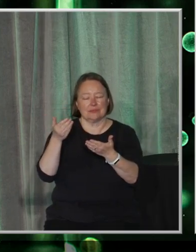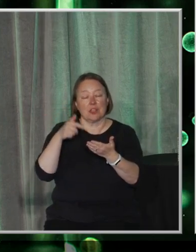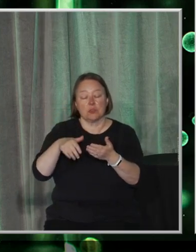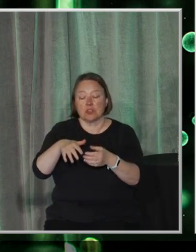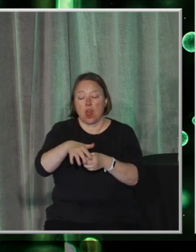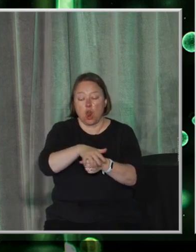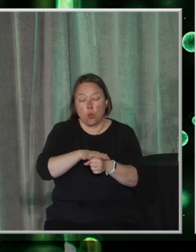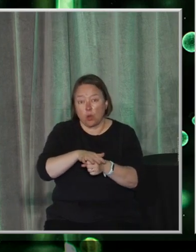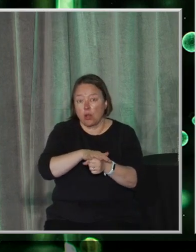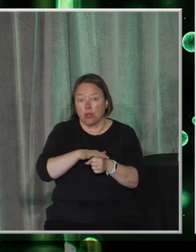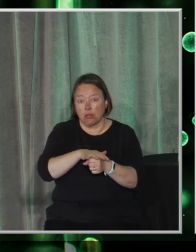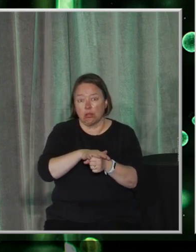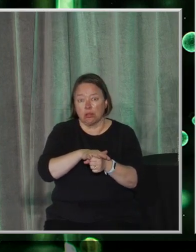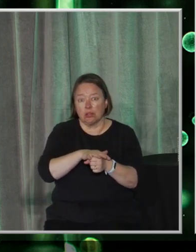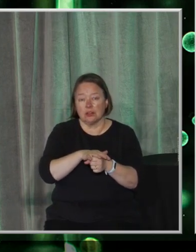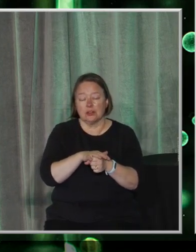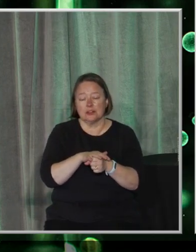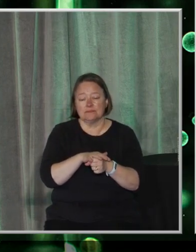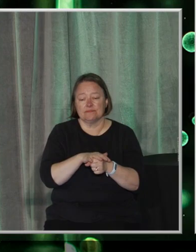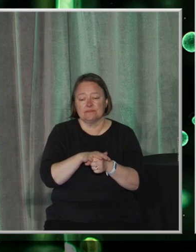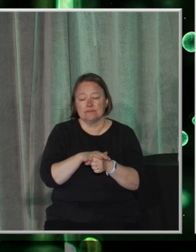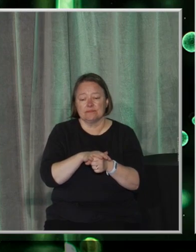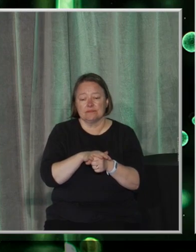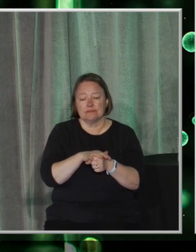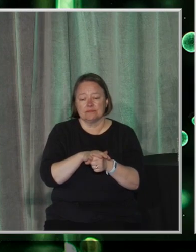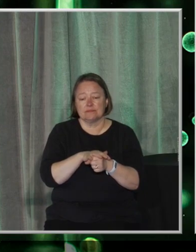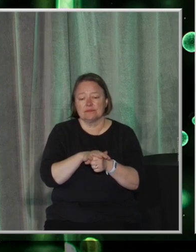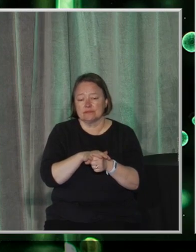local. It was